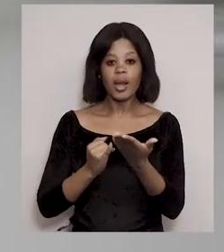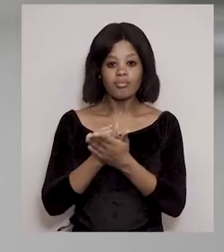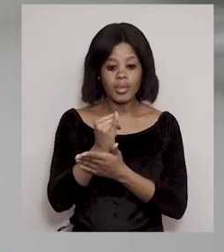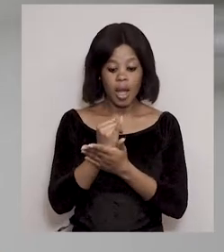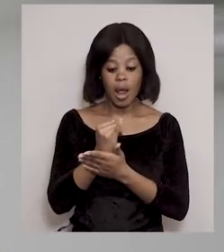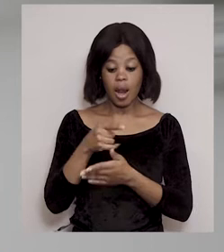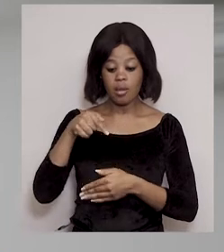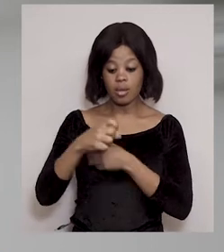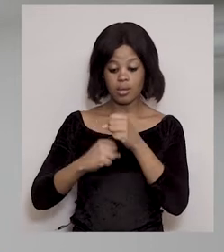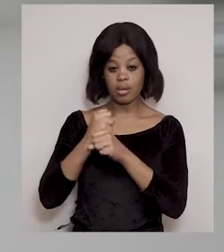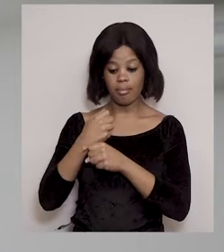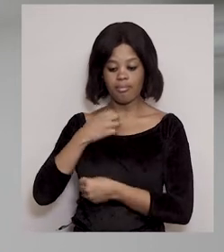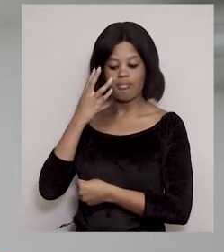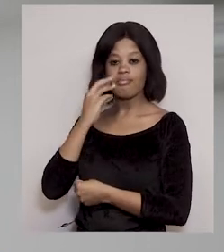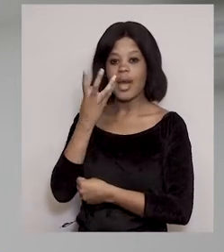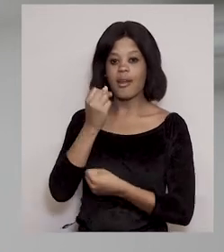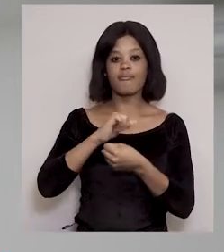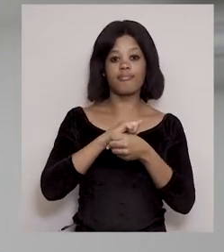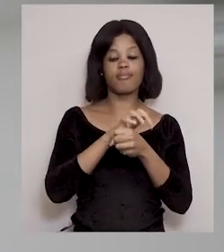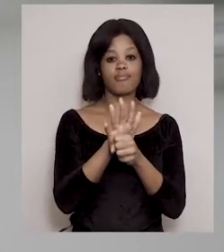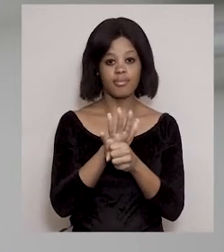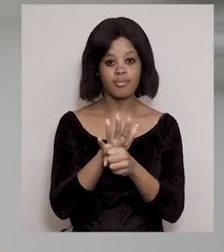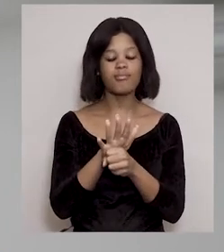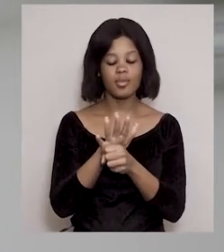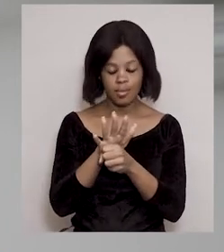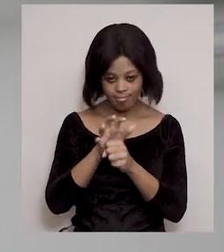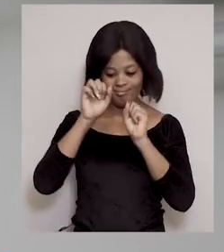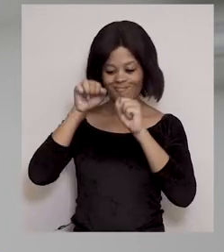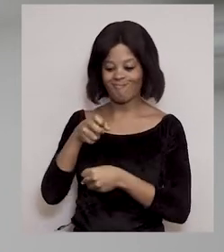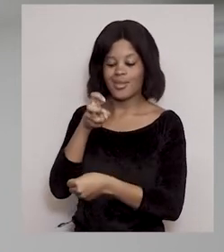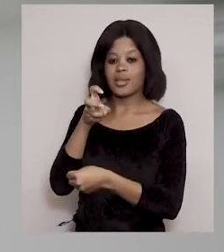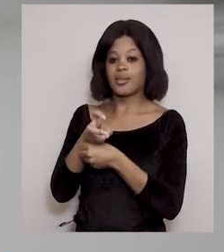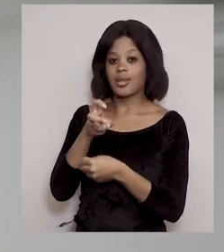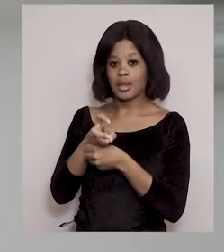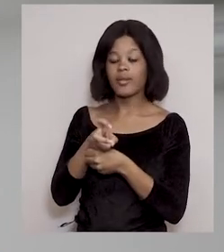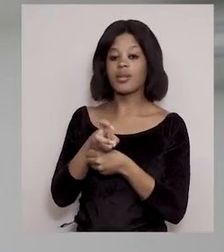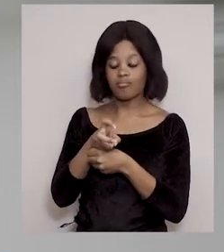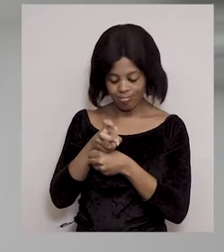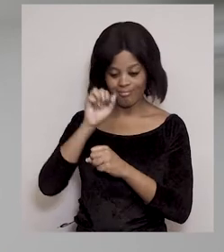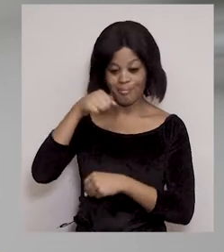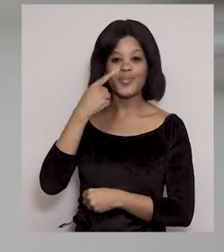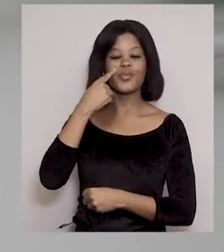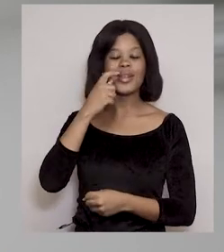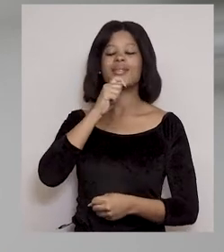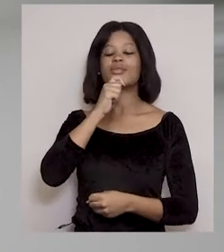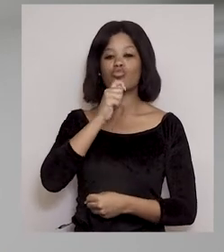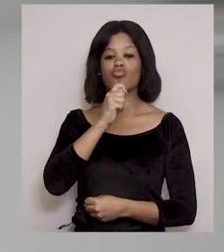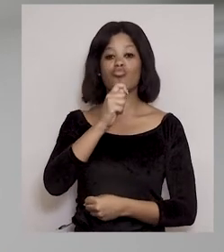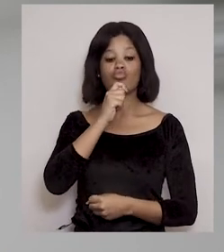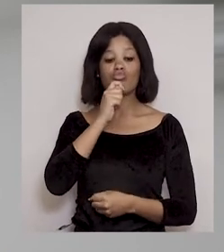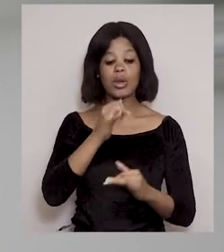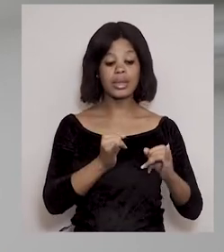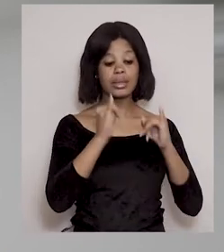earlier on this year, my grandmother had COVID-19, so it was really tough. That's when I saw like COVID is really,